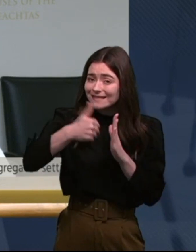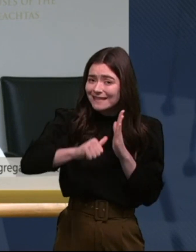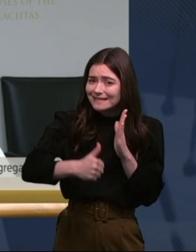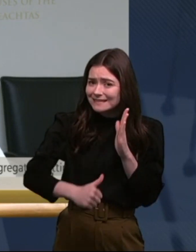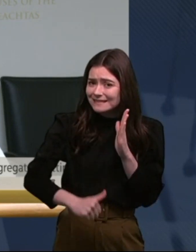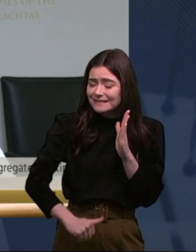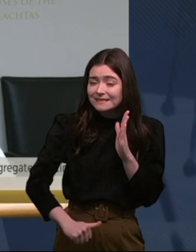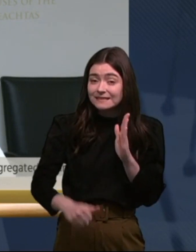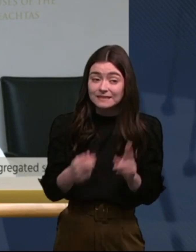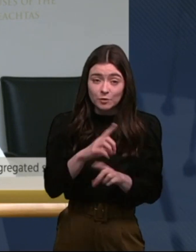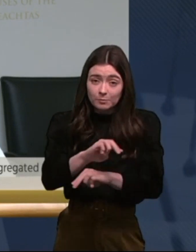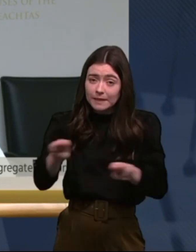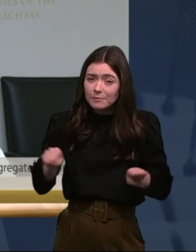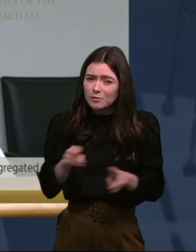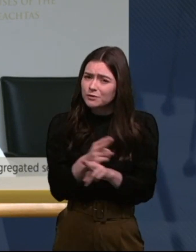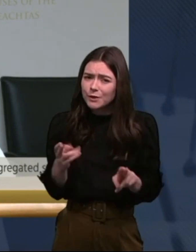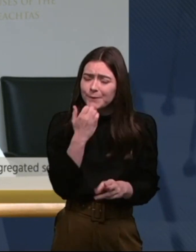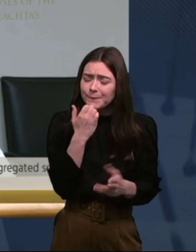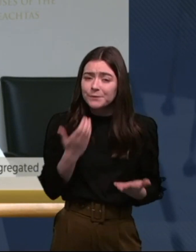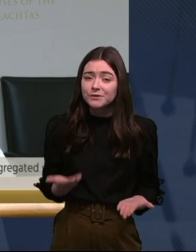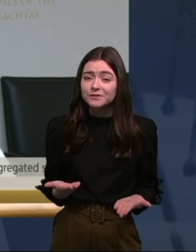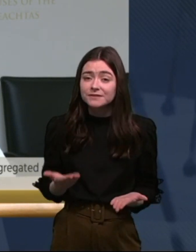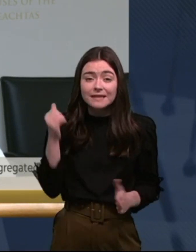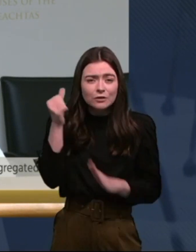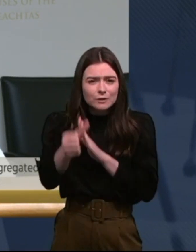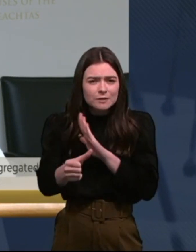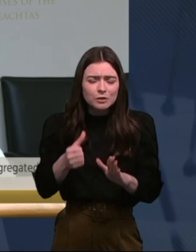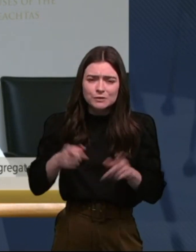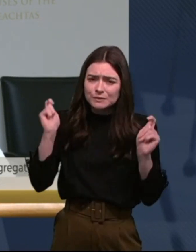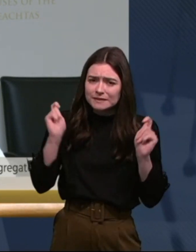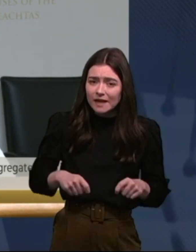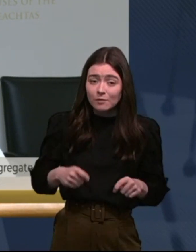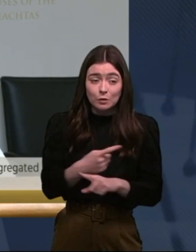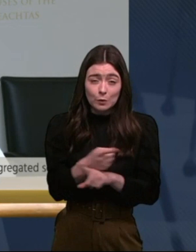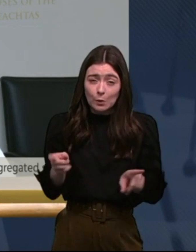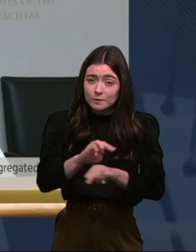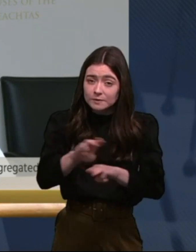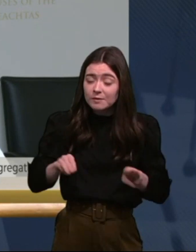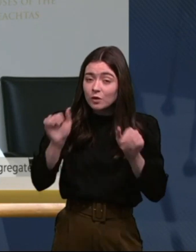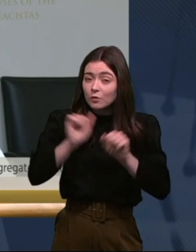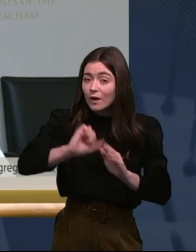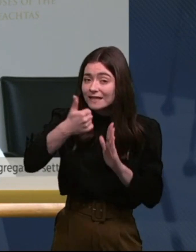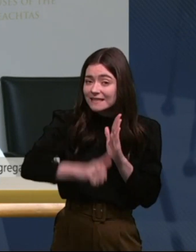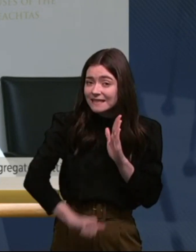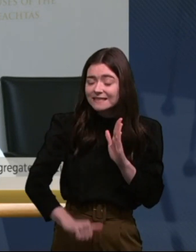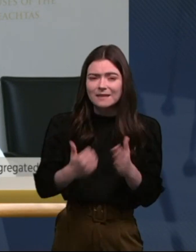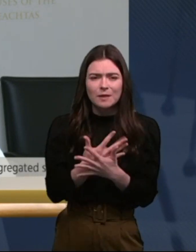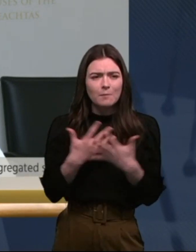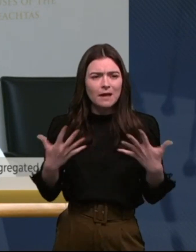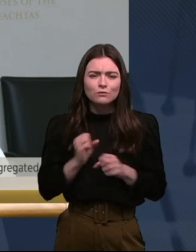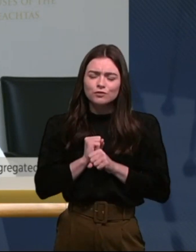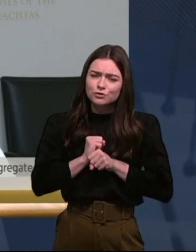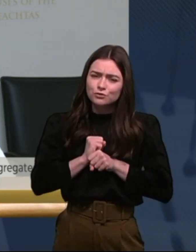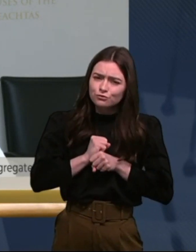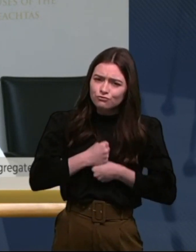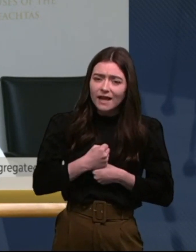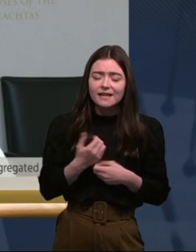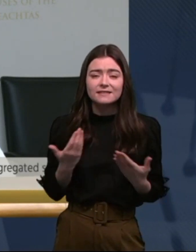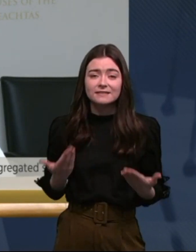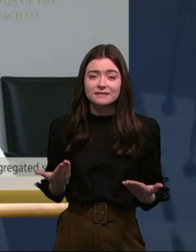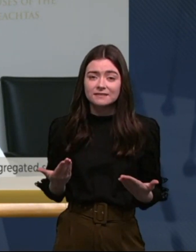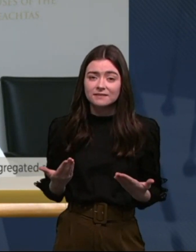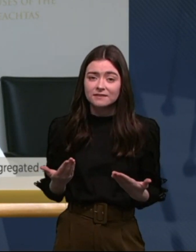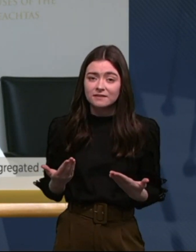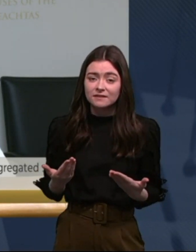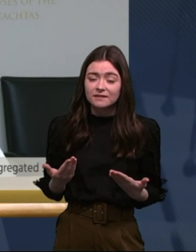people, they're not numbers, and the experiences are horrific of the people on our waiting list, and the level of distress and